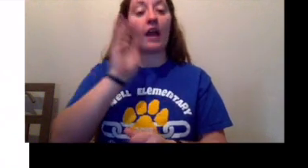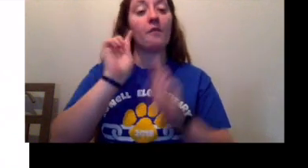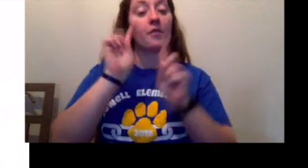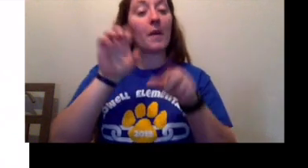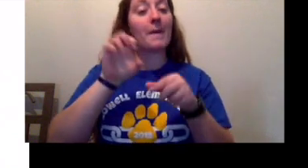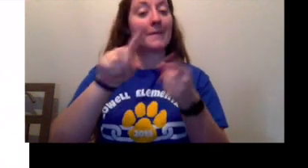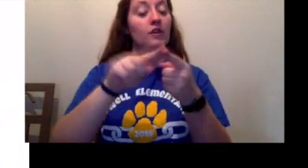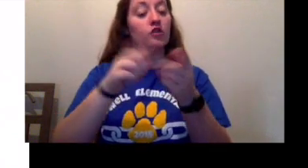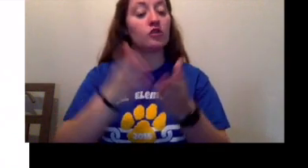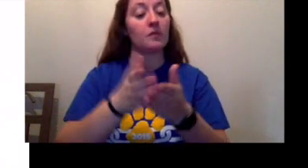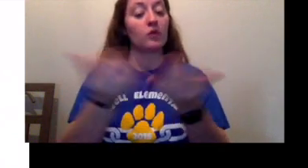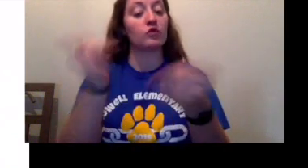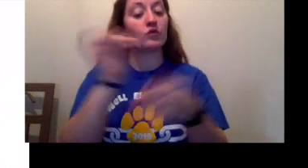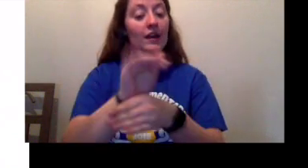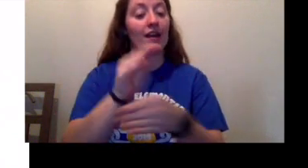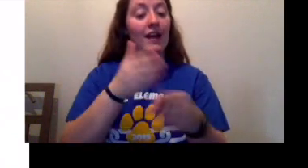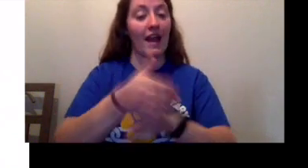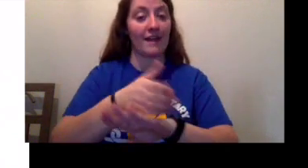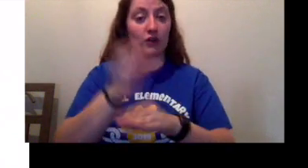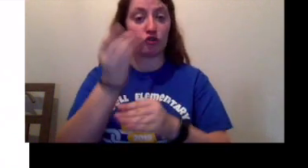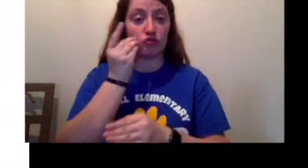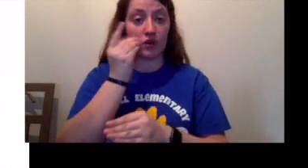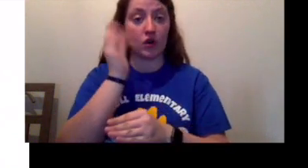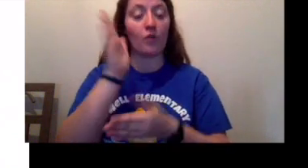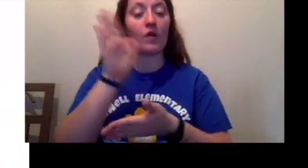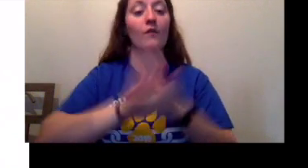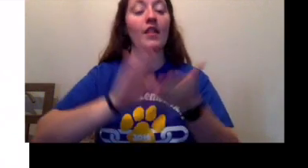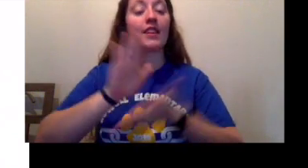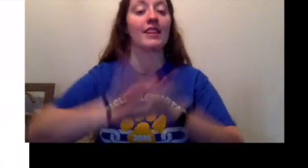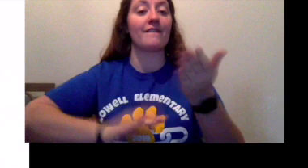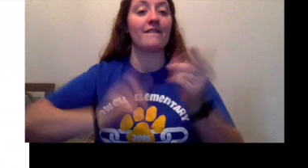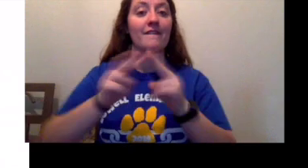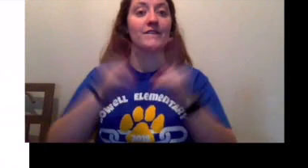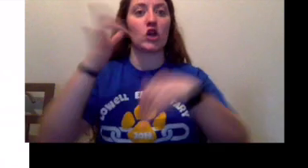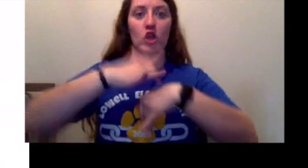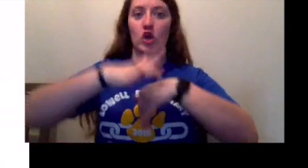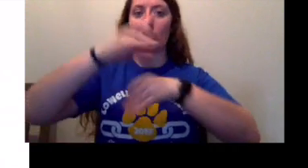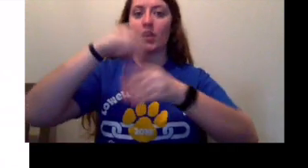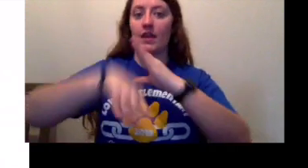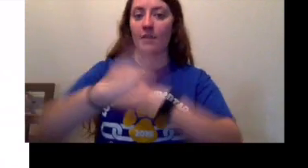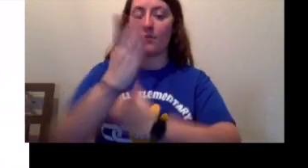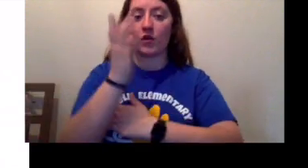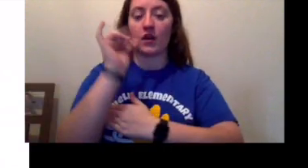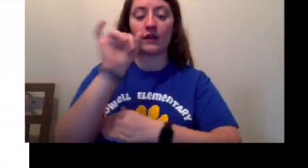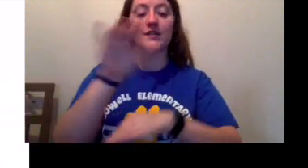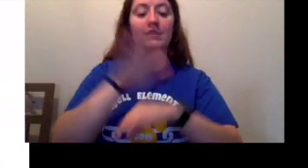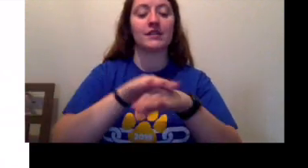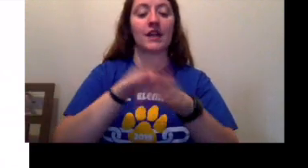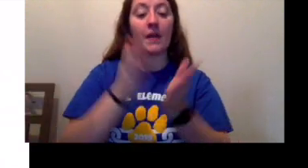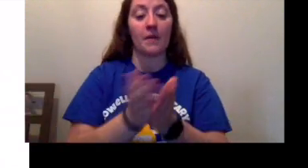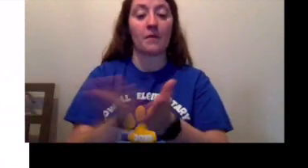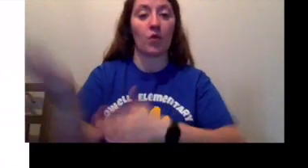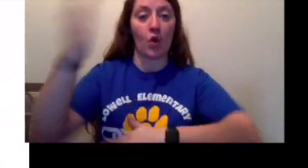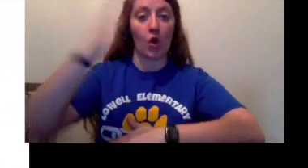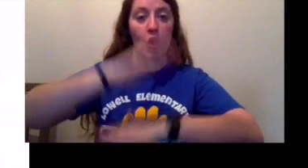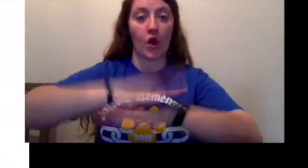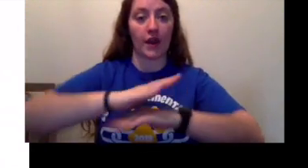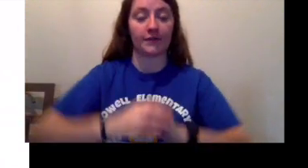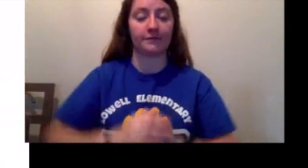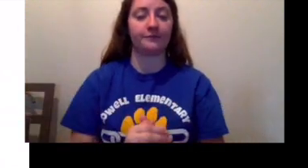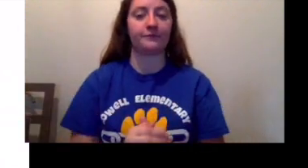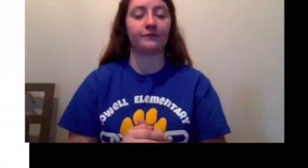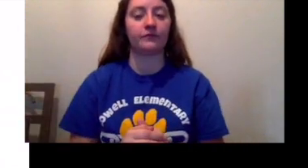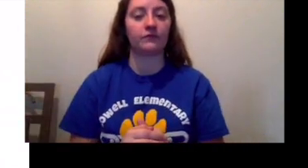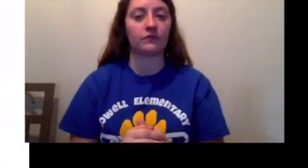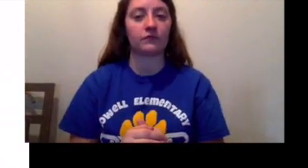to the boat tonight after supper. We will leave very early in the morning. I will stay on the boat all night.